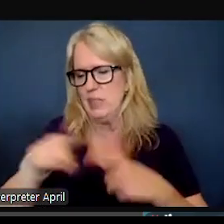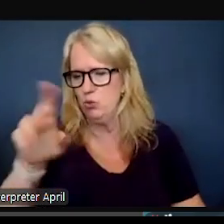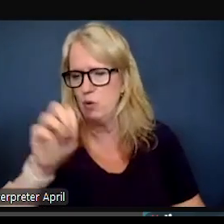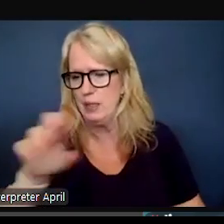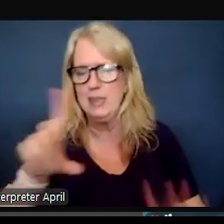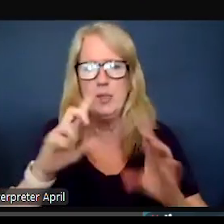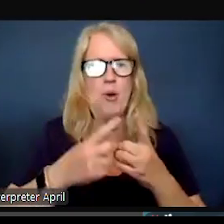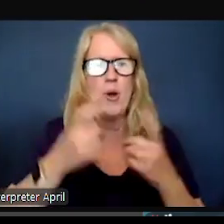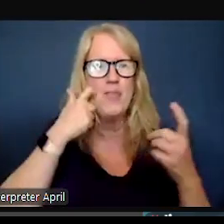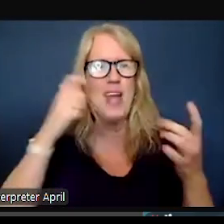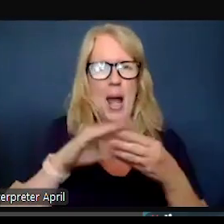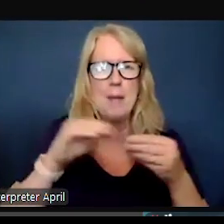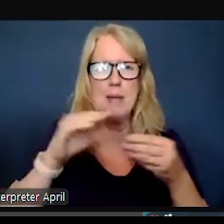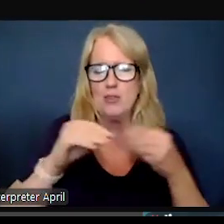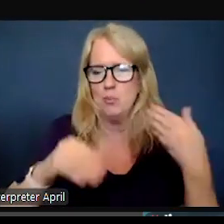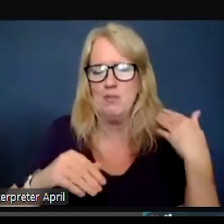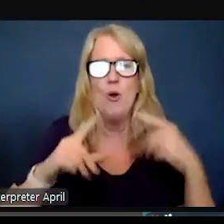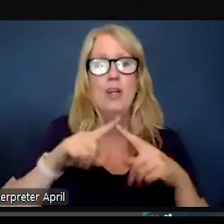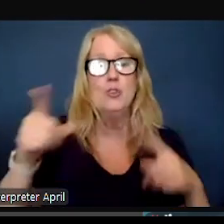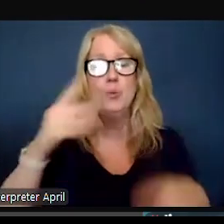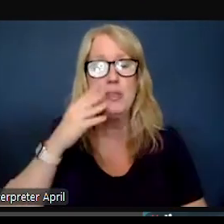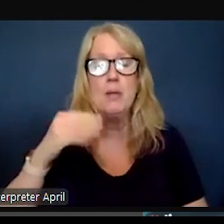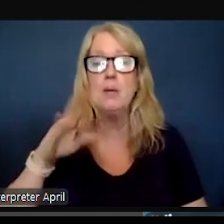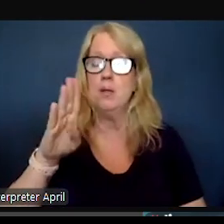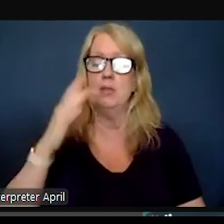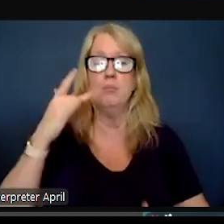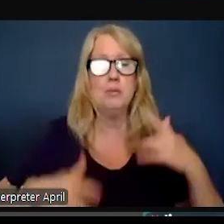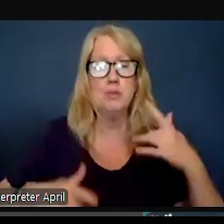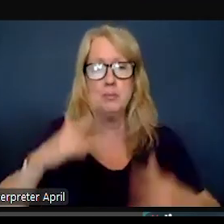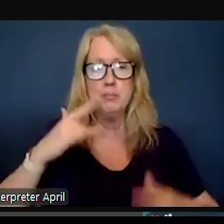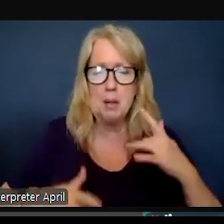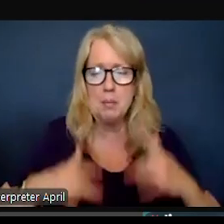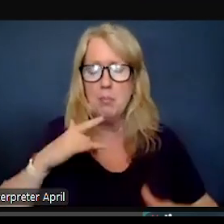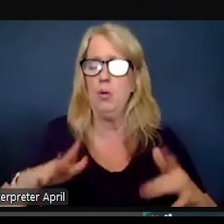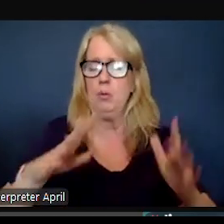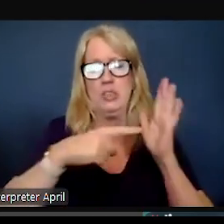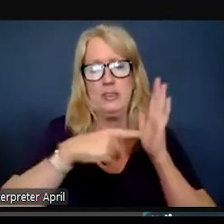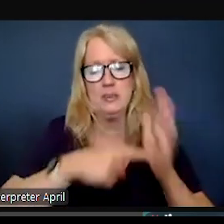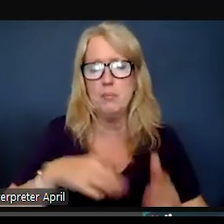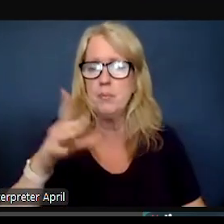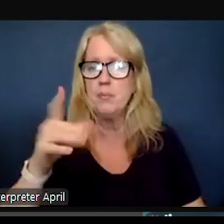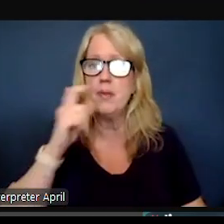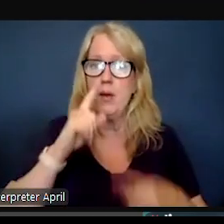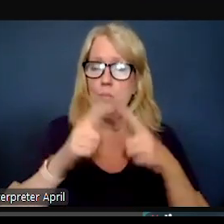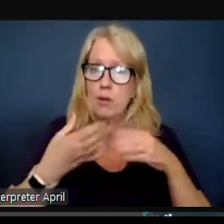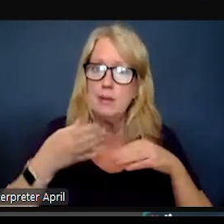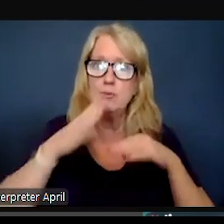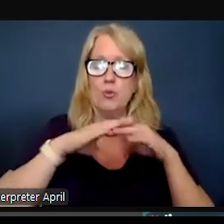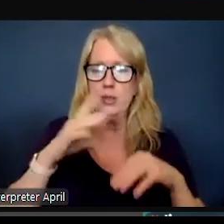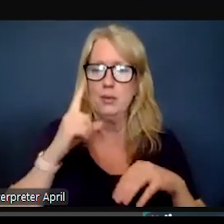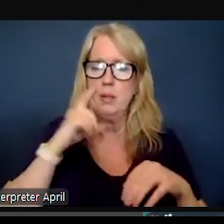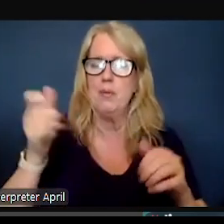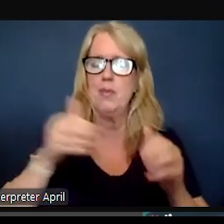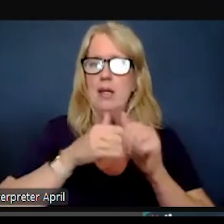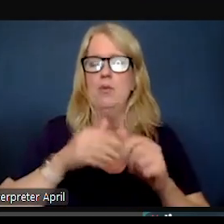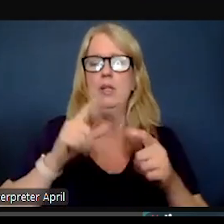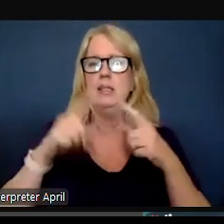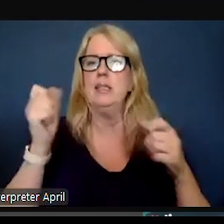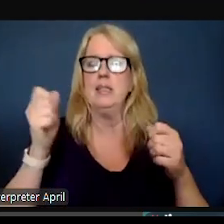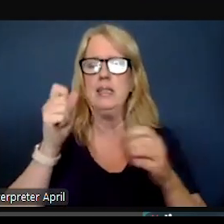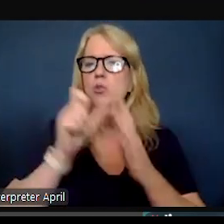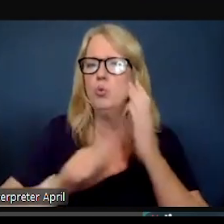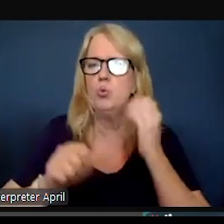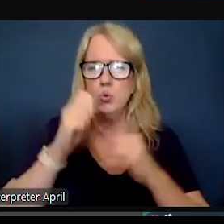departments that I mentioned earlier. She was experiencing bipolar disorder symptoms that were increasing, which were leading to suicide